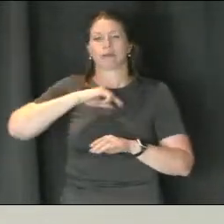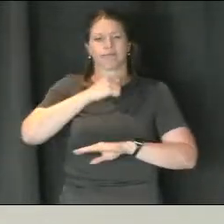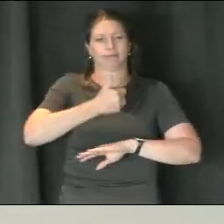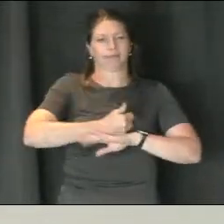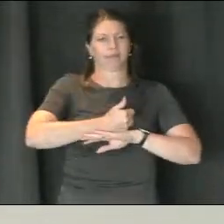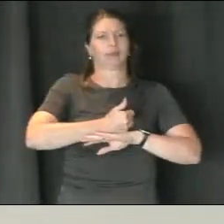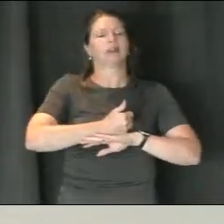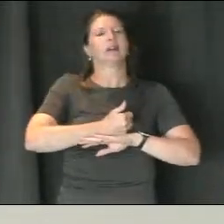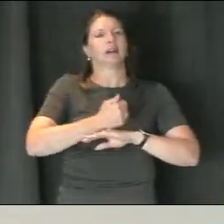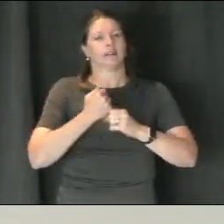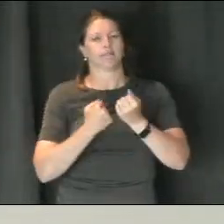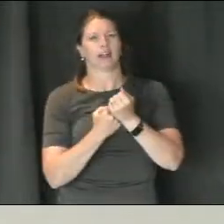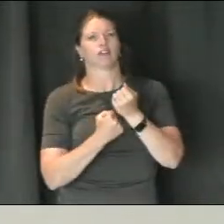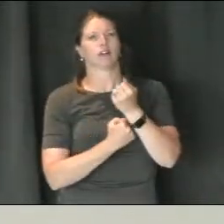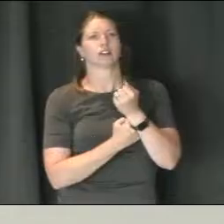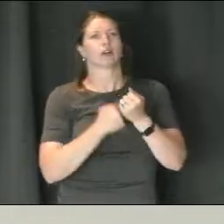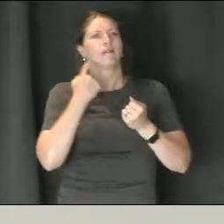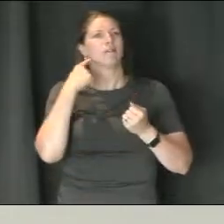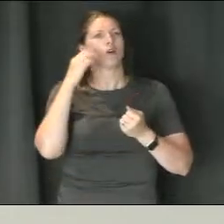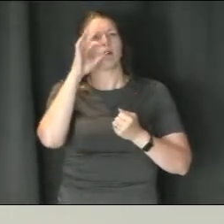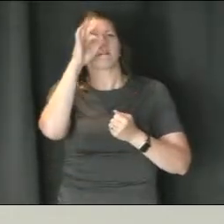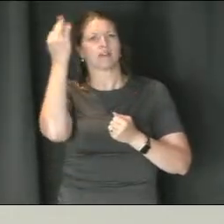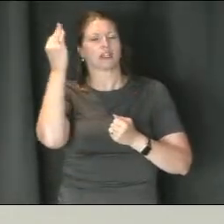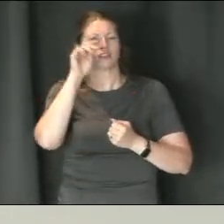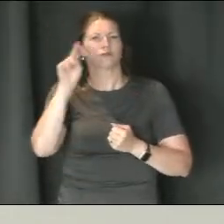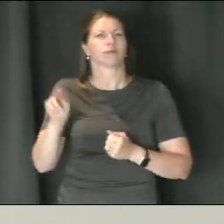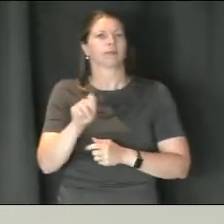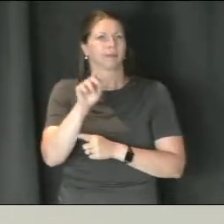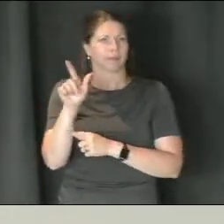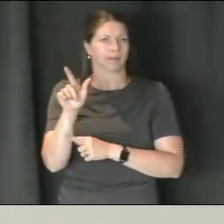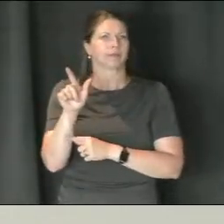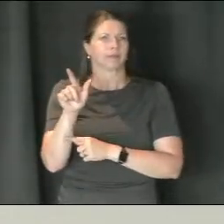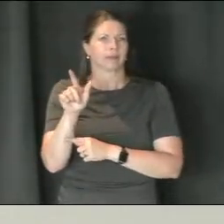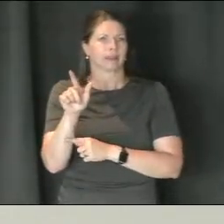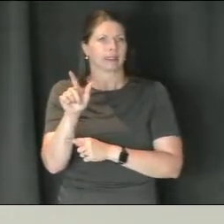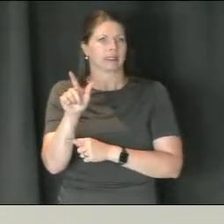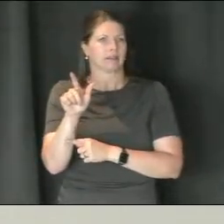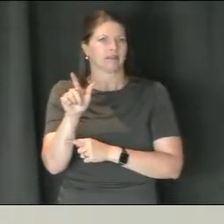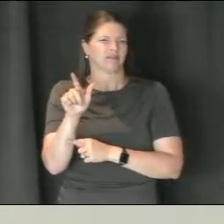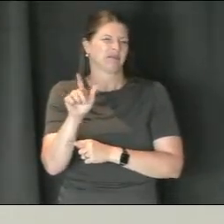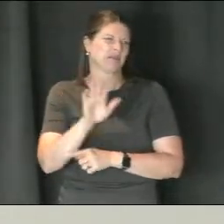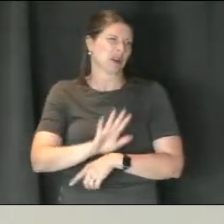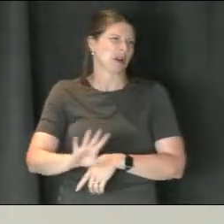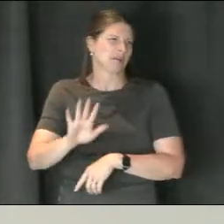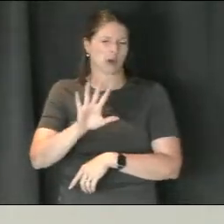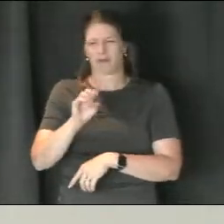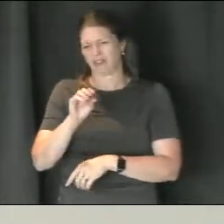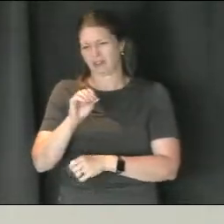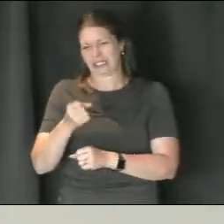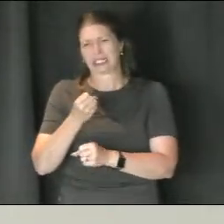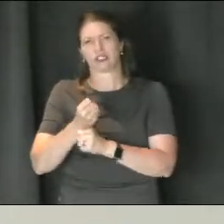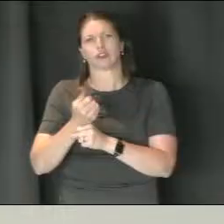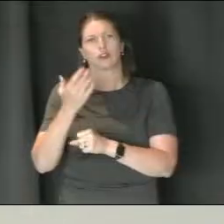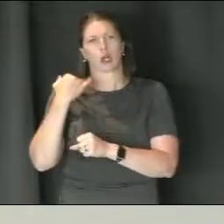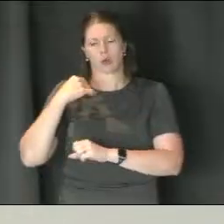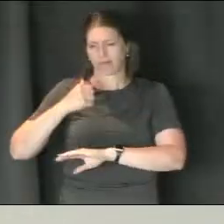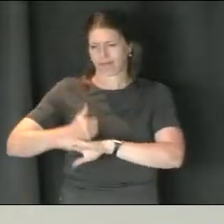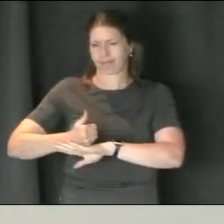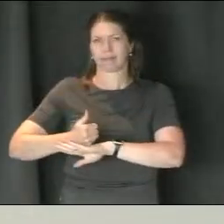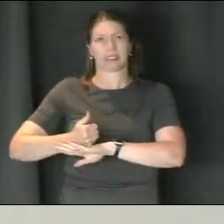des Francophones de Terre-Neuve et du Labrador, and that was about 50 years ago, and it